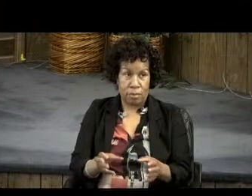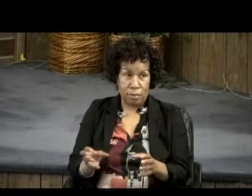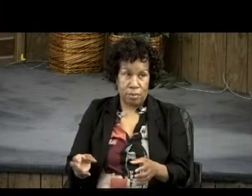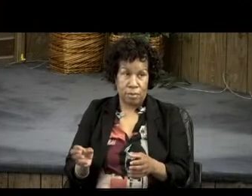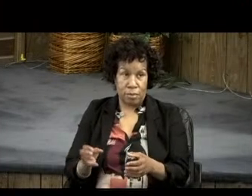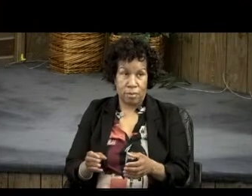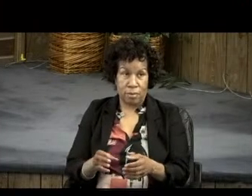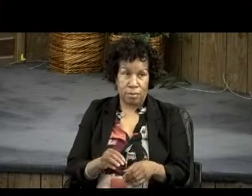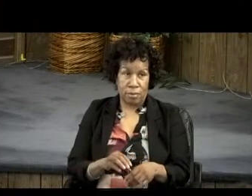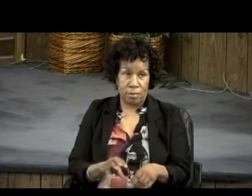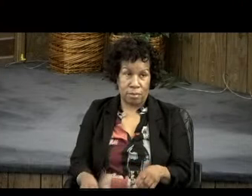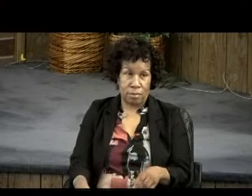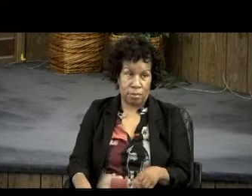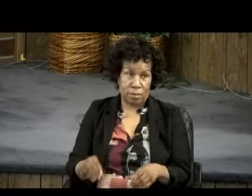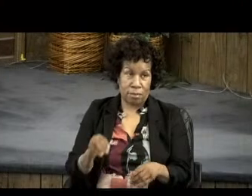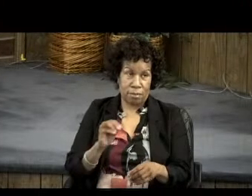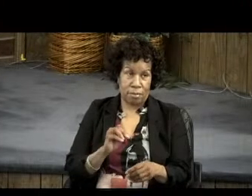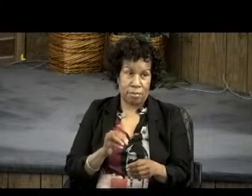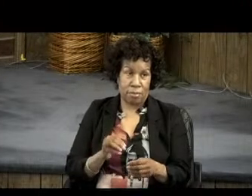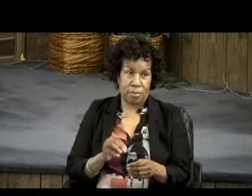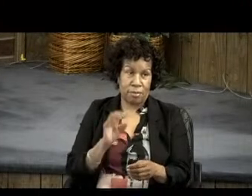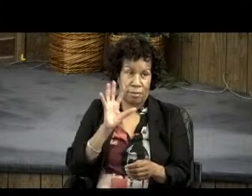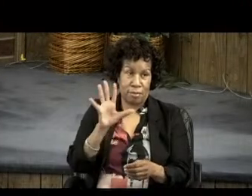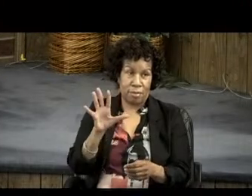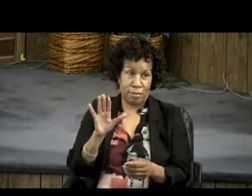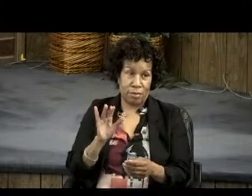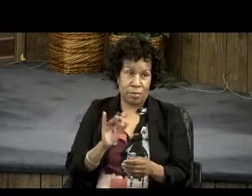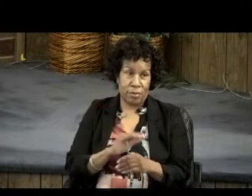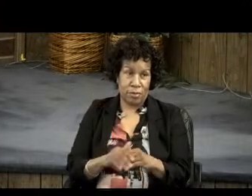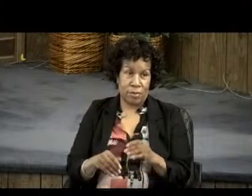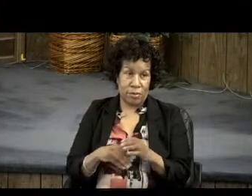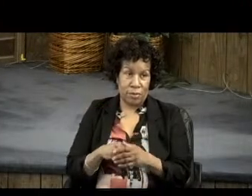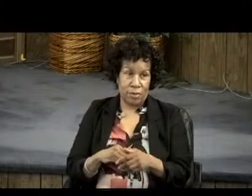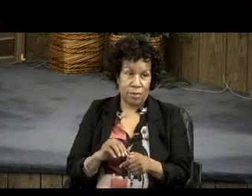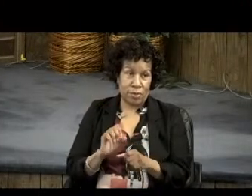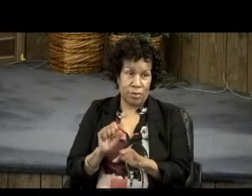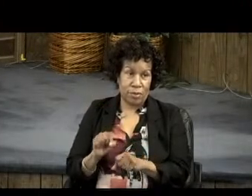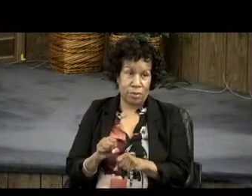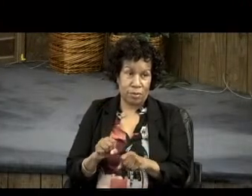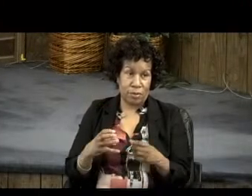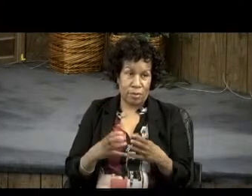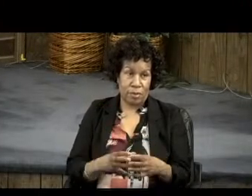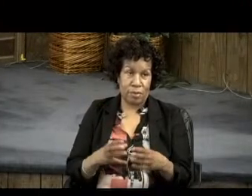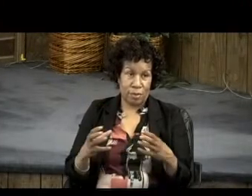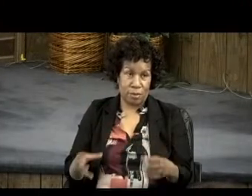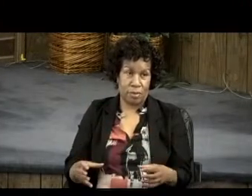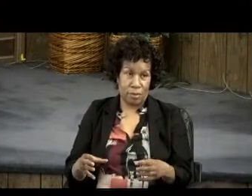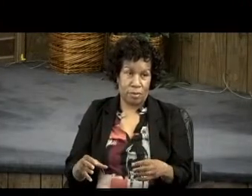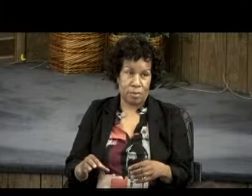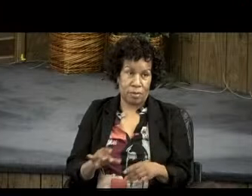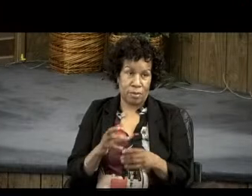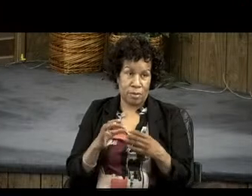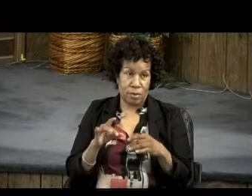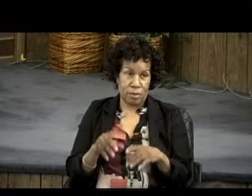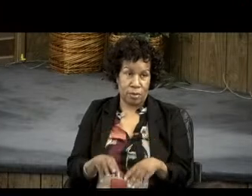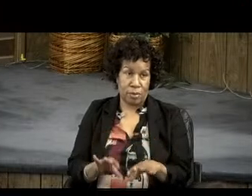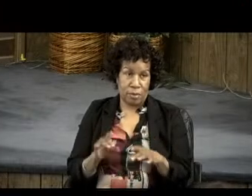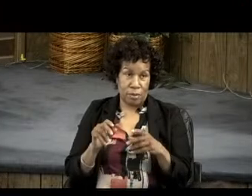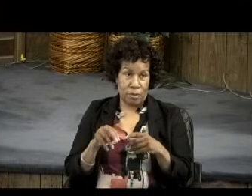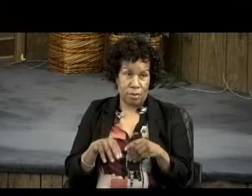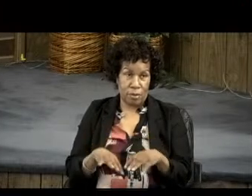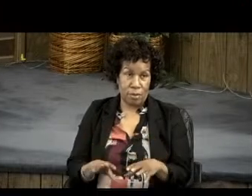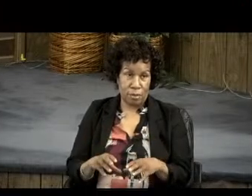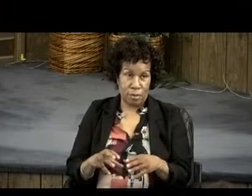He took his staff in his hand and chose him five smooth stones and out of the brook and put them in a shepherd's bag,